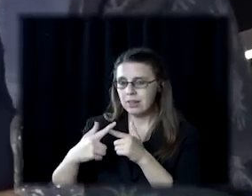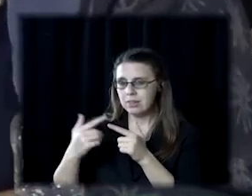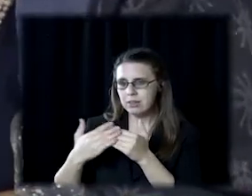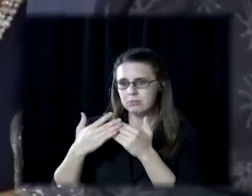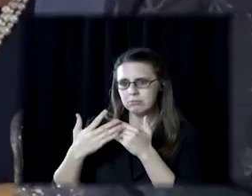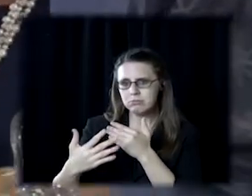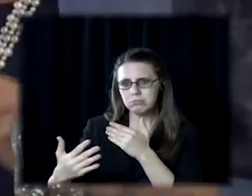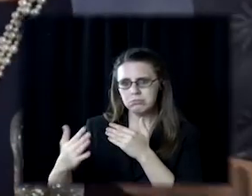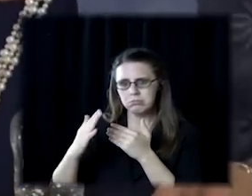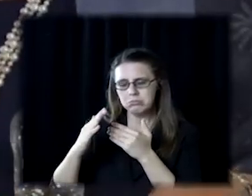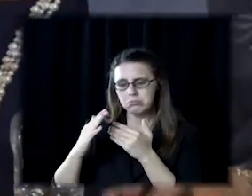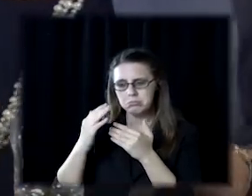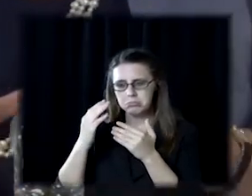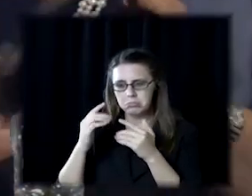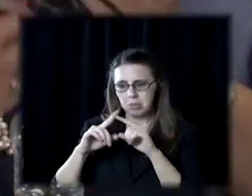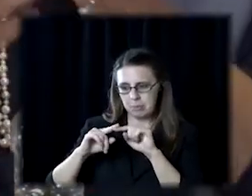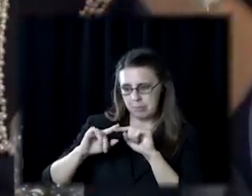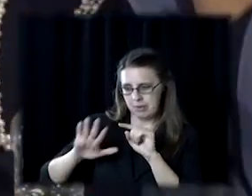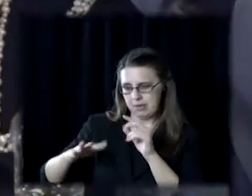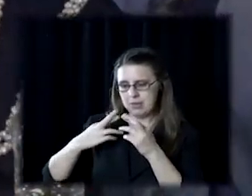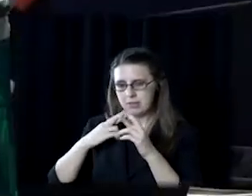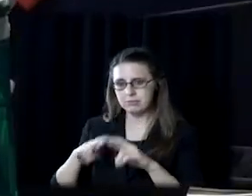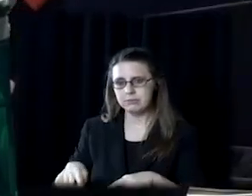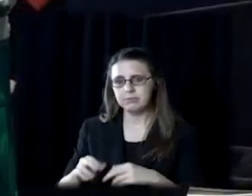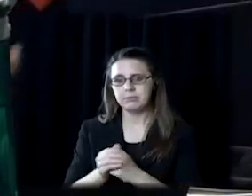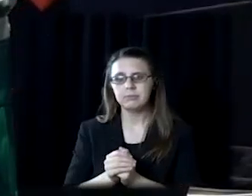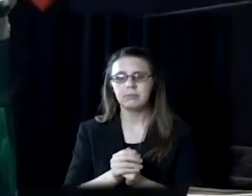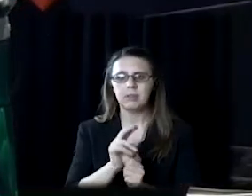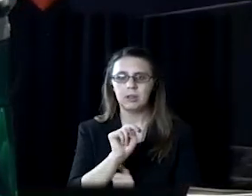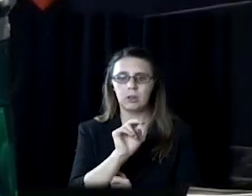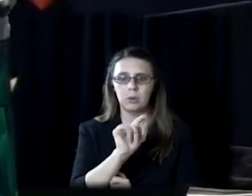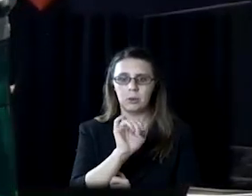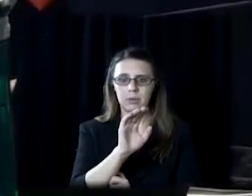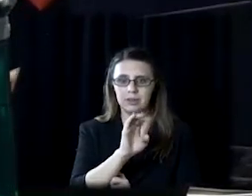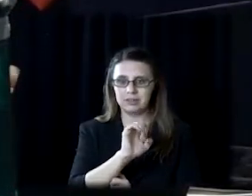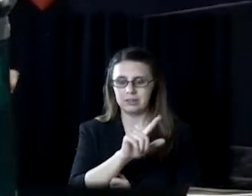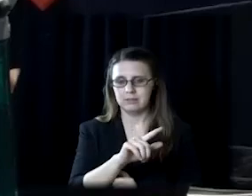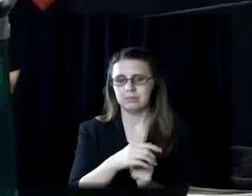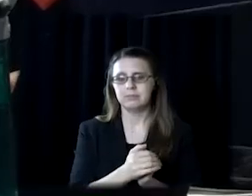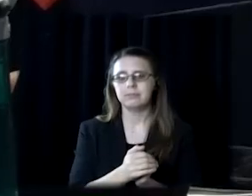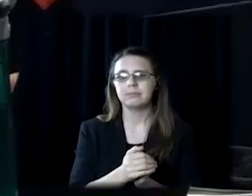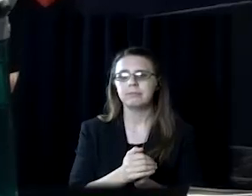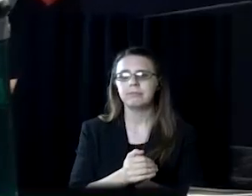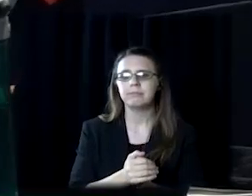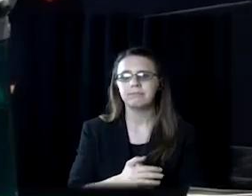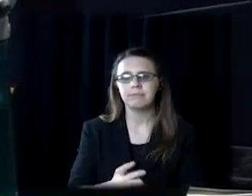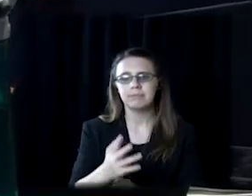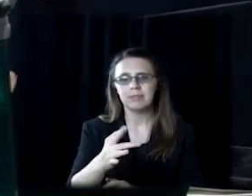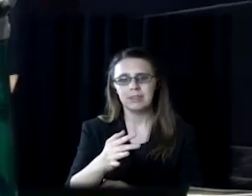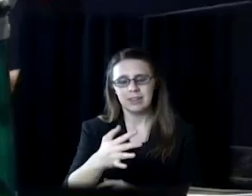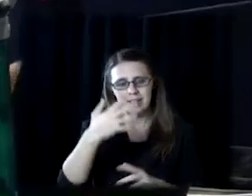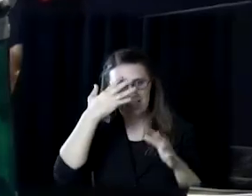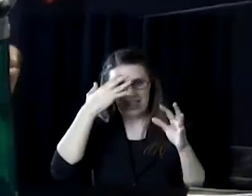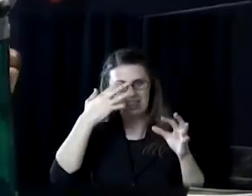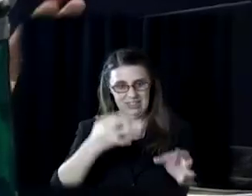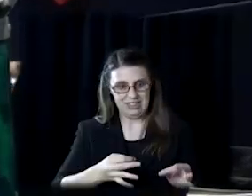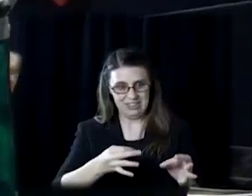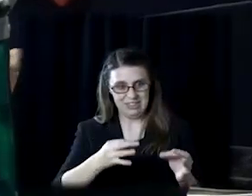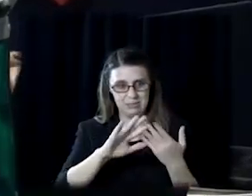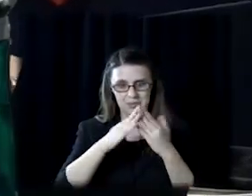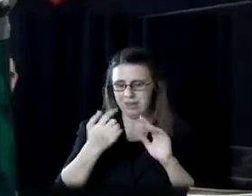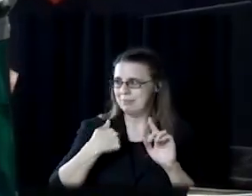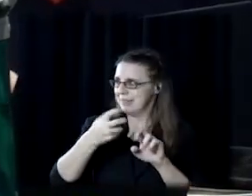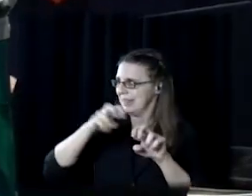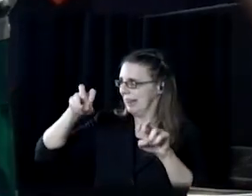that. Noticel. Yeah, regarding the decision about the municipalities, I'm way back here. Does